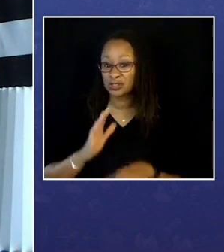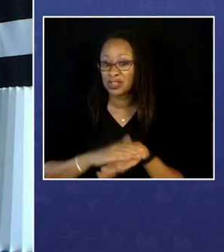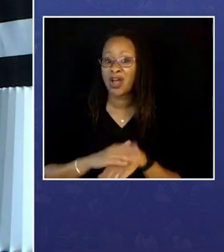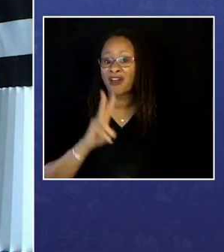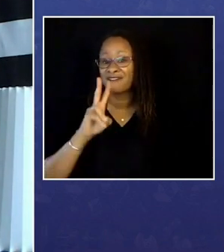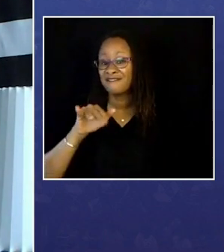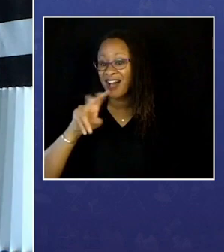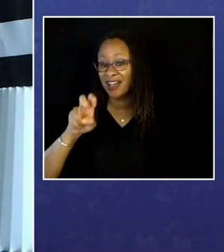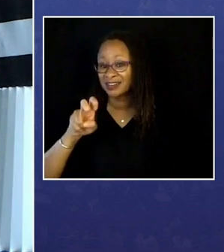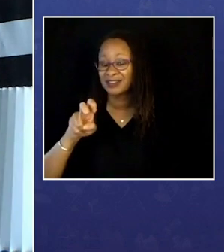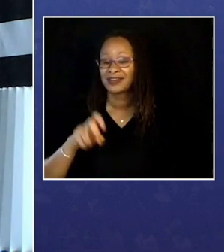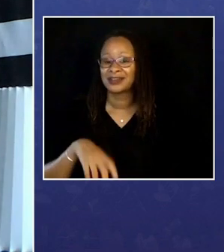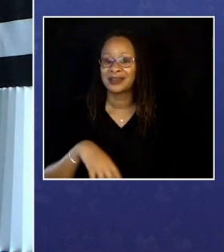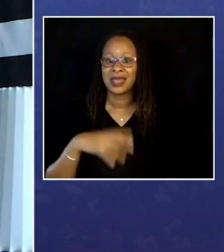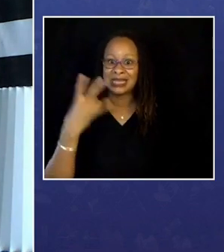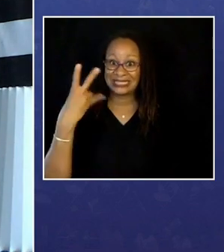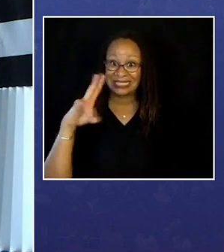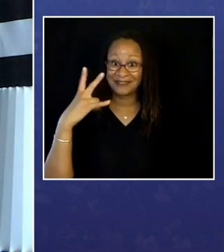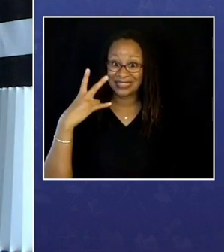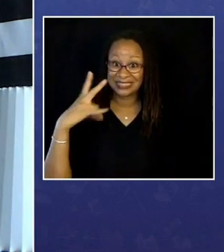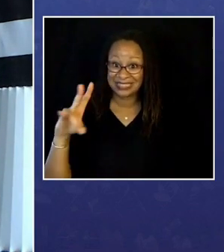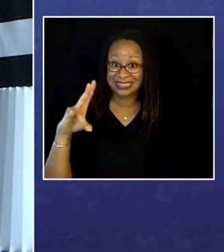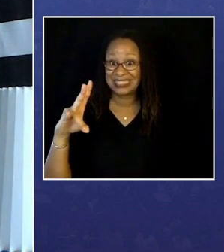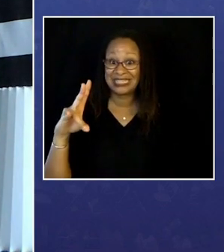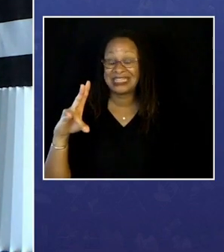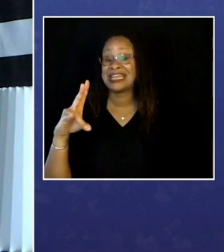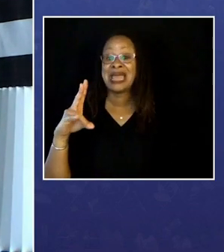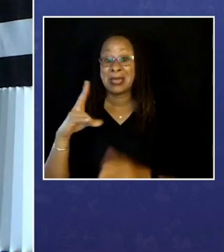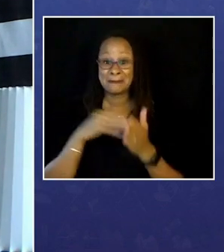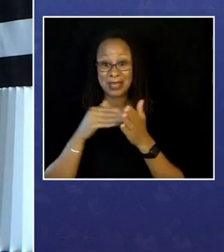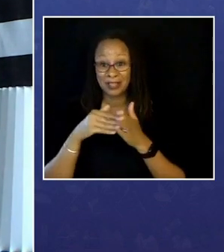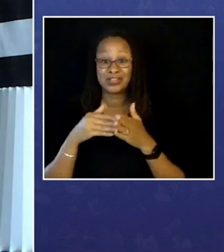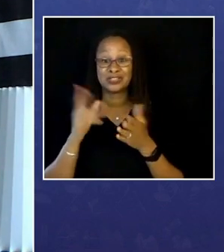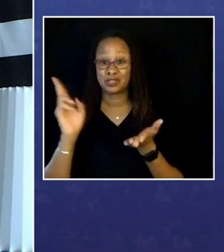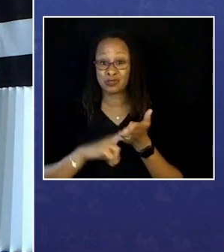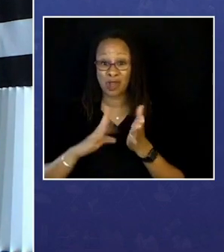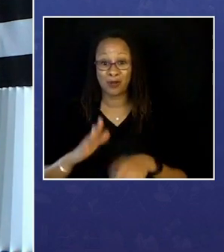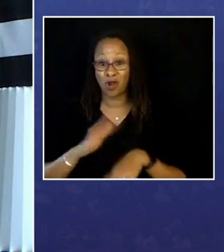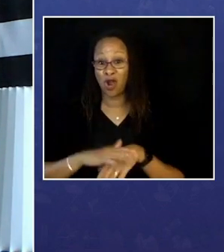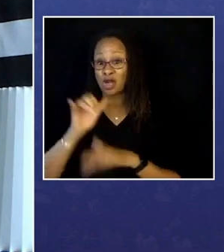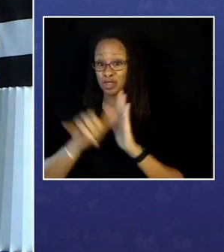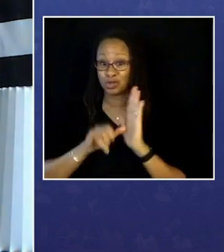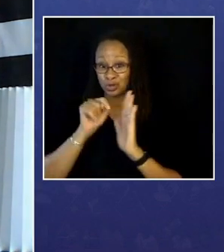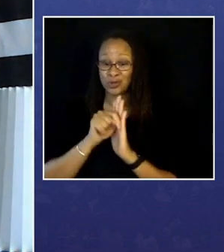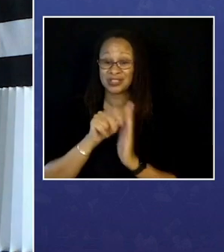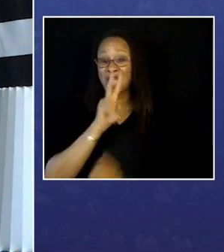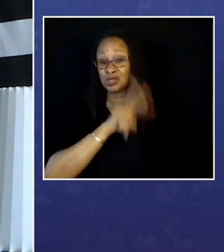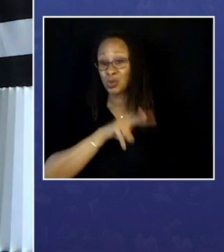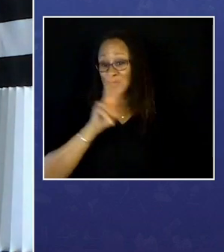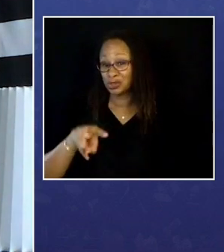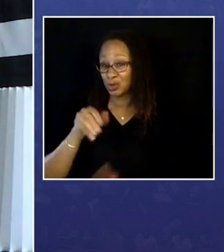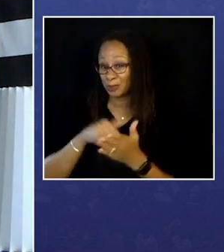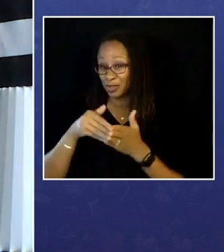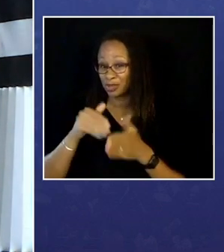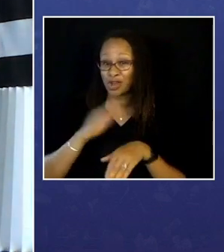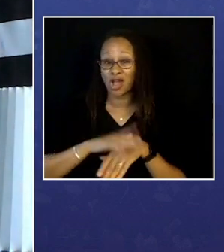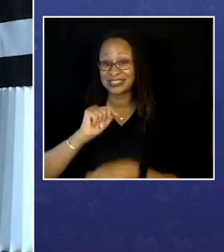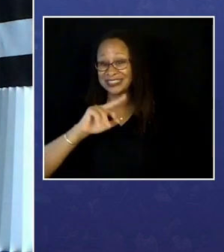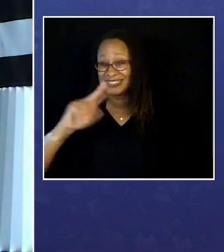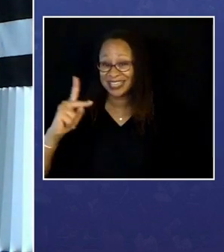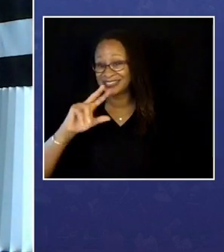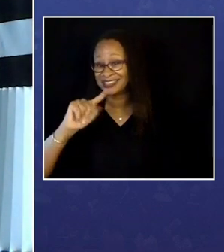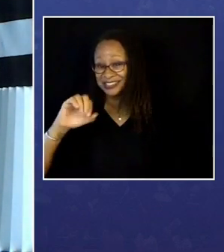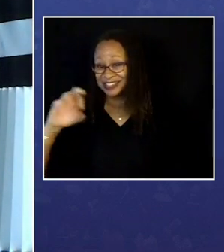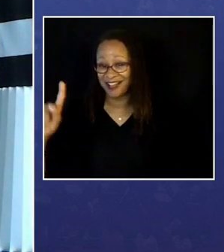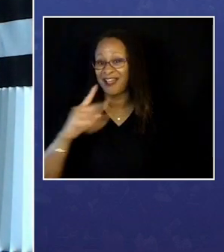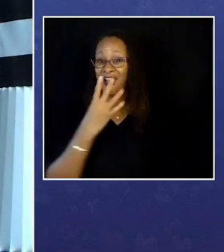followers on Vine, 17 million subscribers on YouTube, 22 million followers on TikTok,